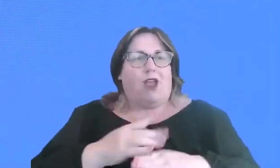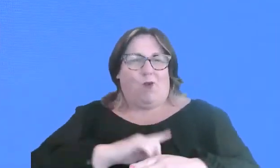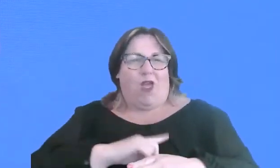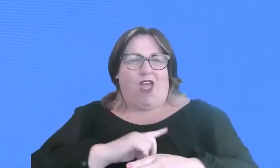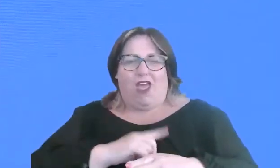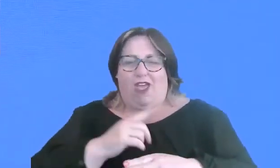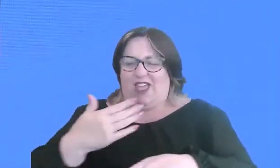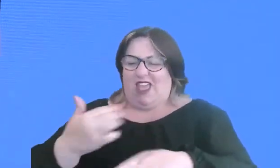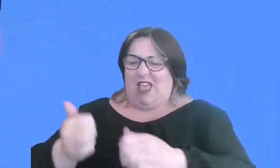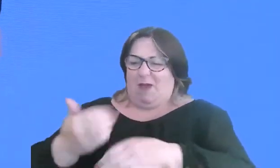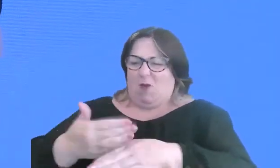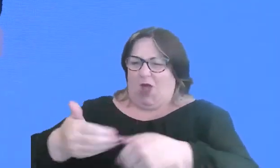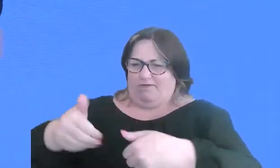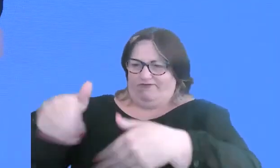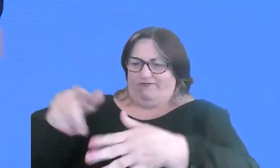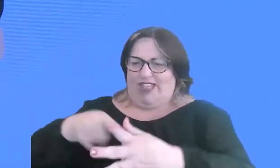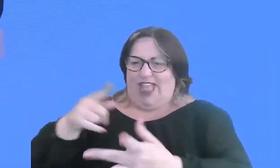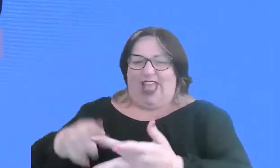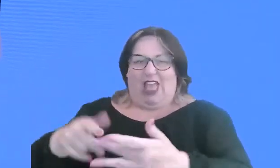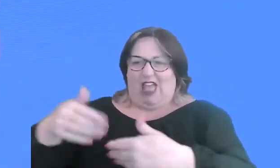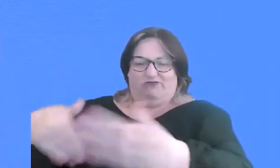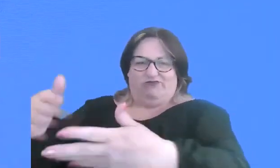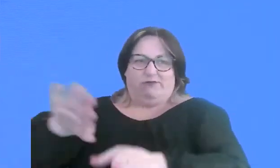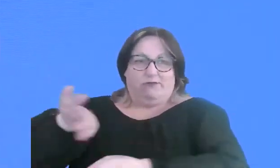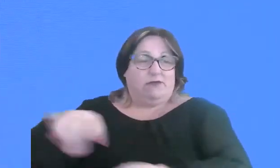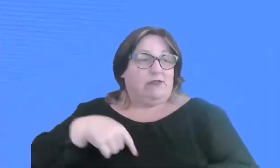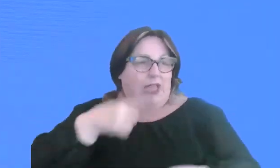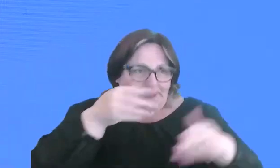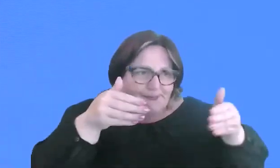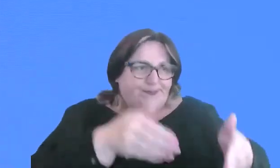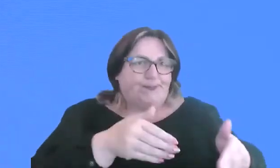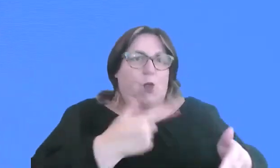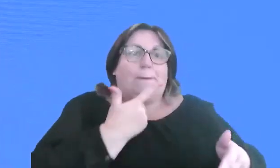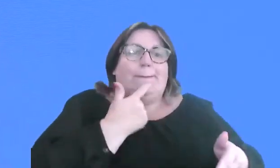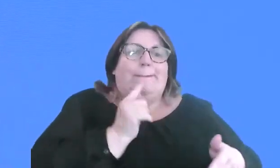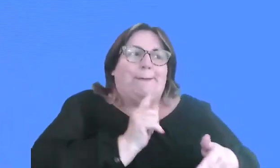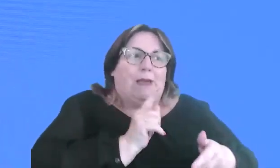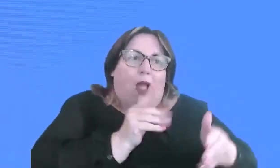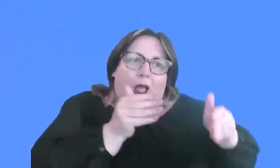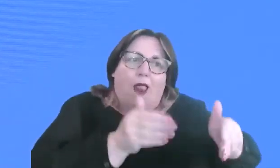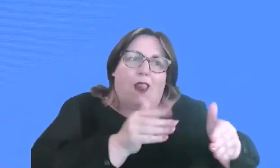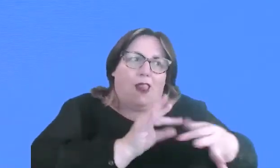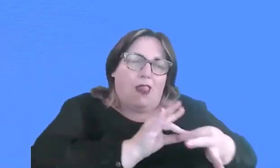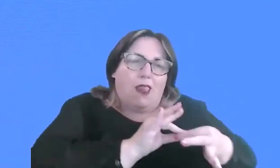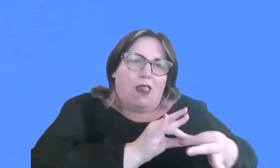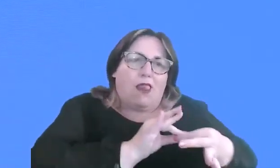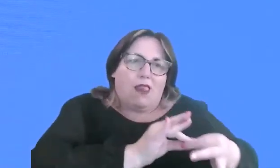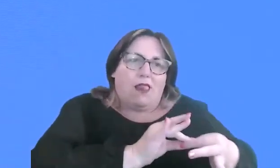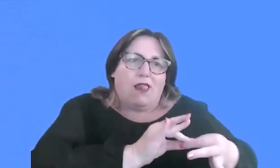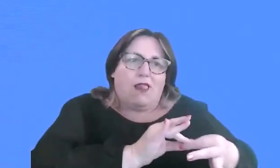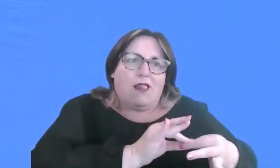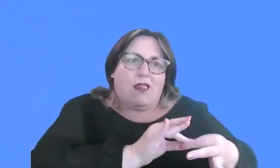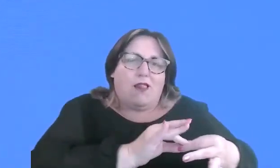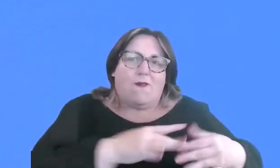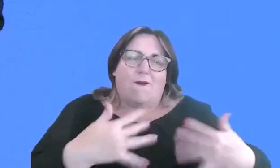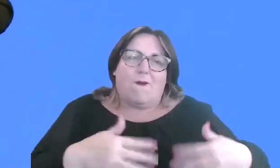it. She could use AI and tech to help her with the parts that could be done more quickly using tech and AI, and that